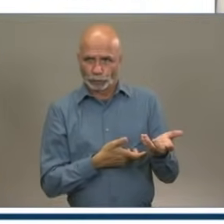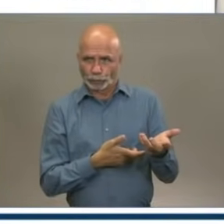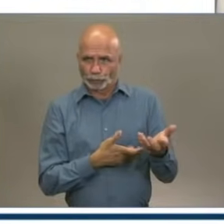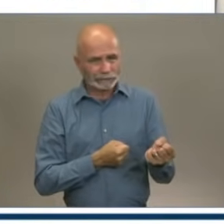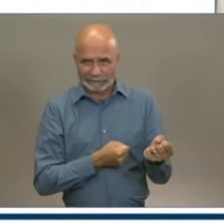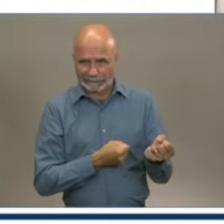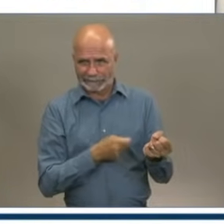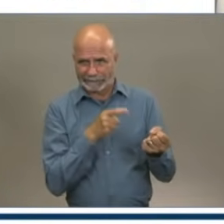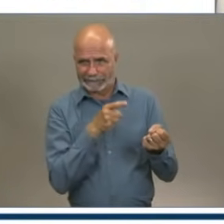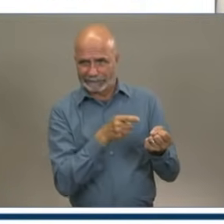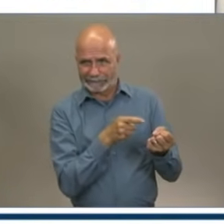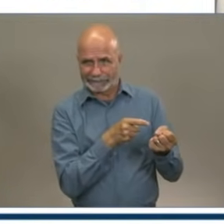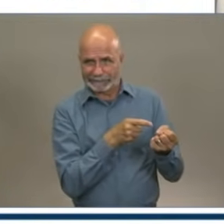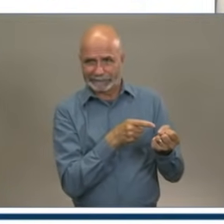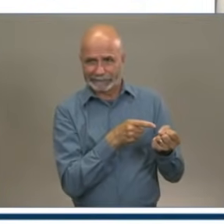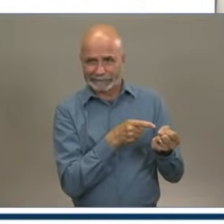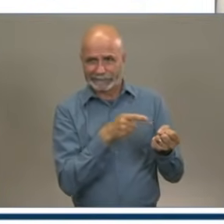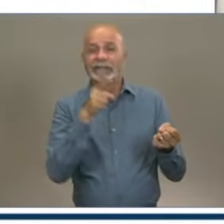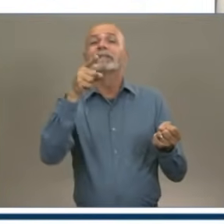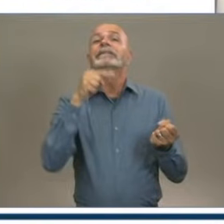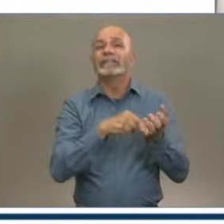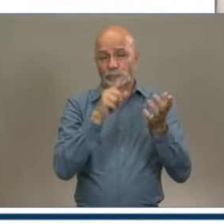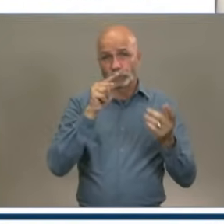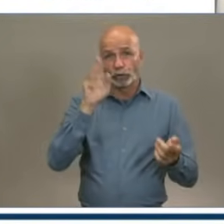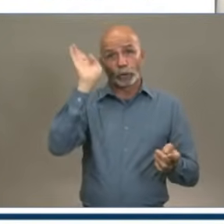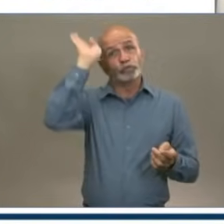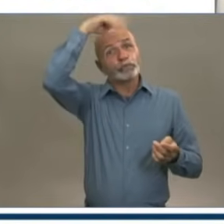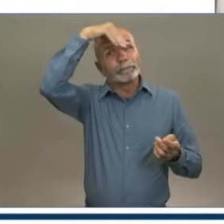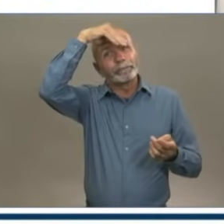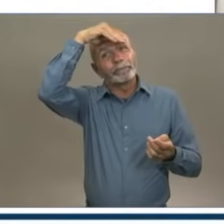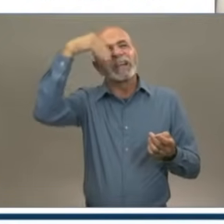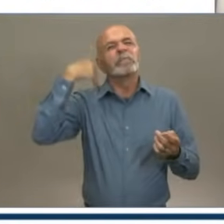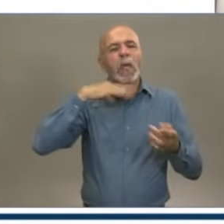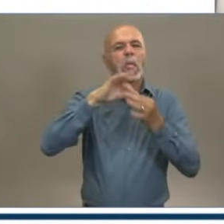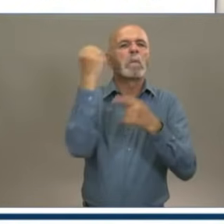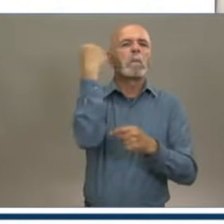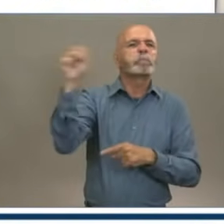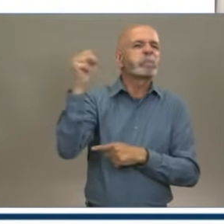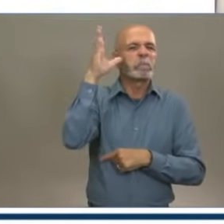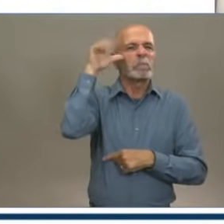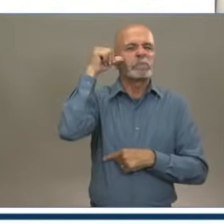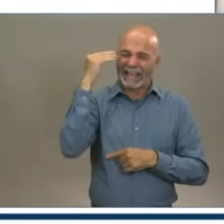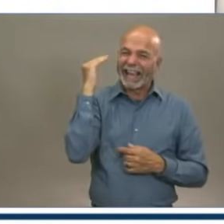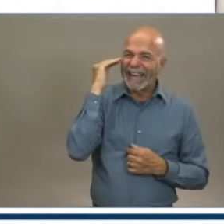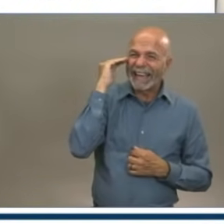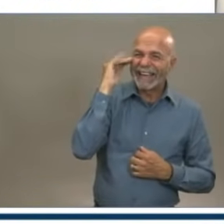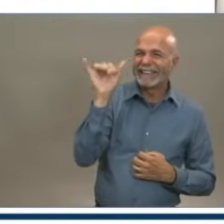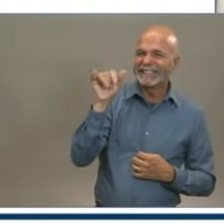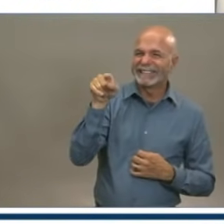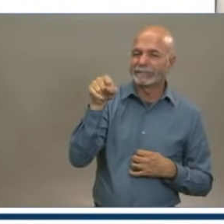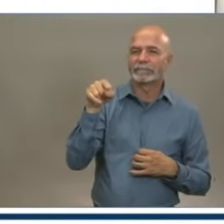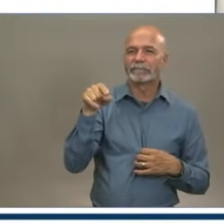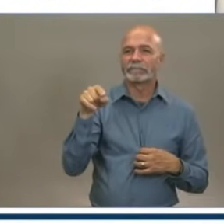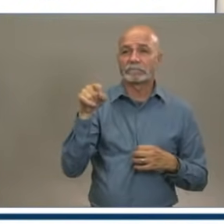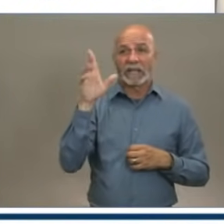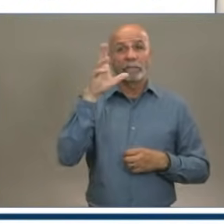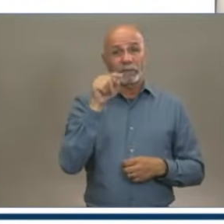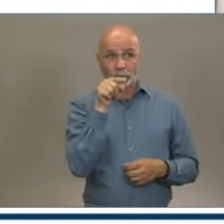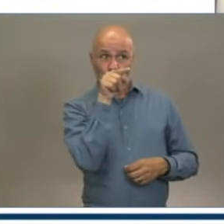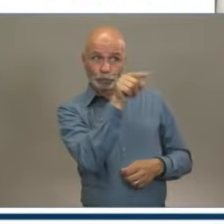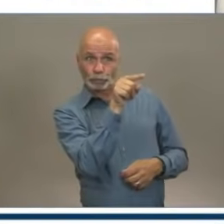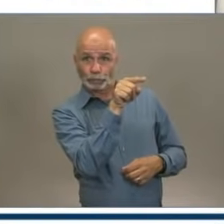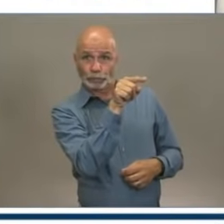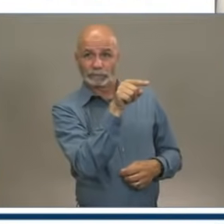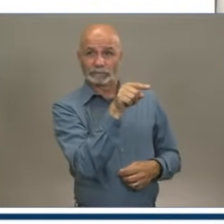Obviously, Trump violated that messaging, and we've seen what we've seen. I wonder, though, if you have any thoughts on that. Is